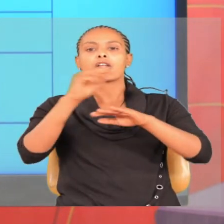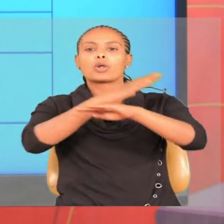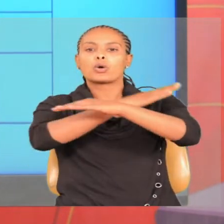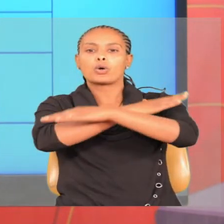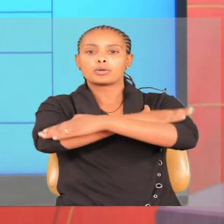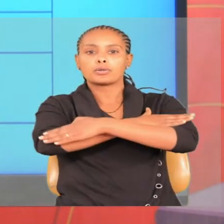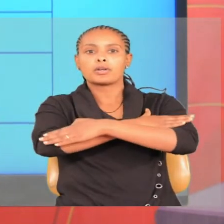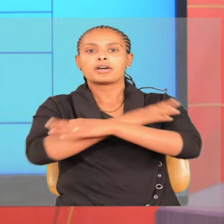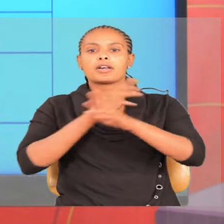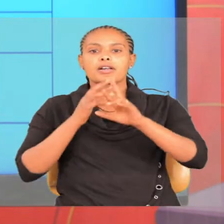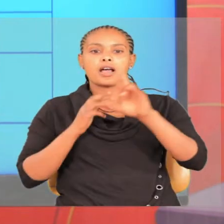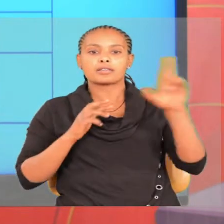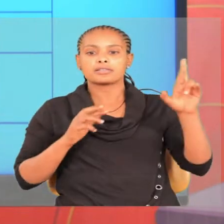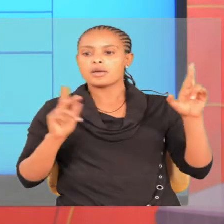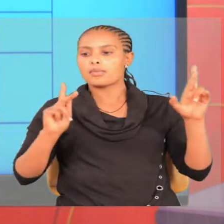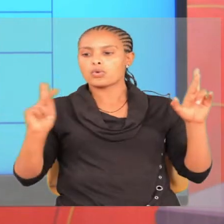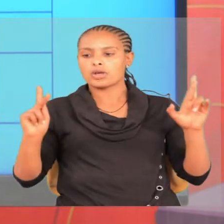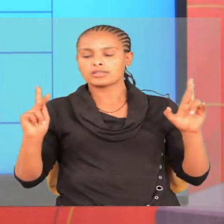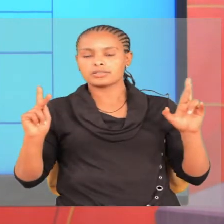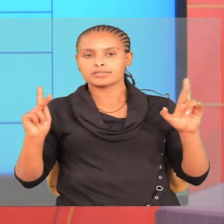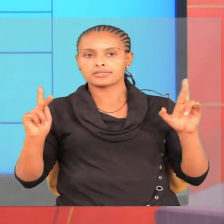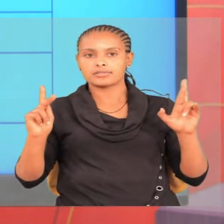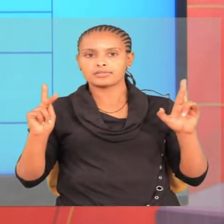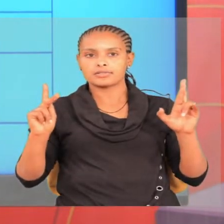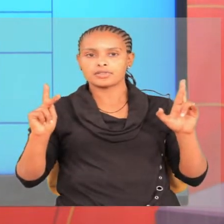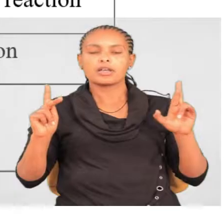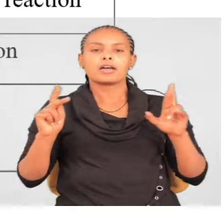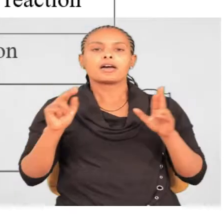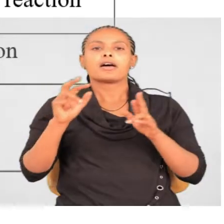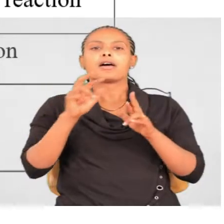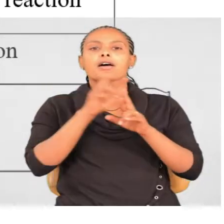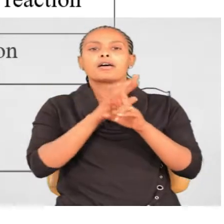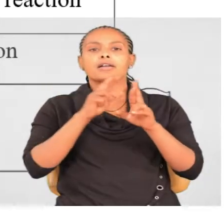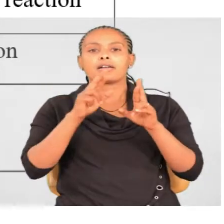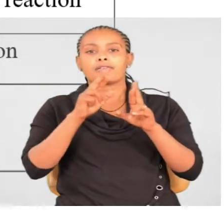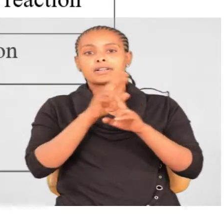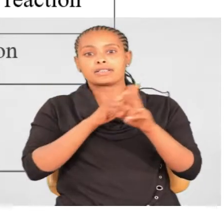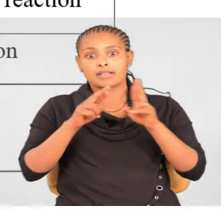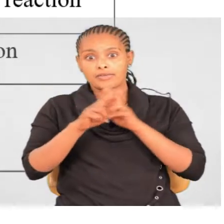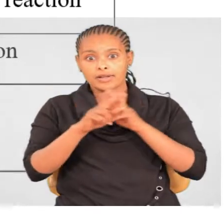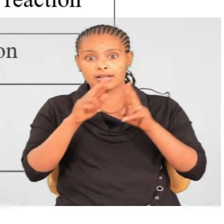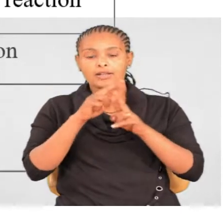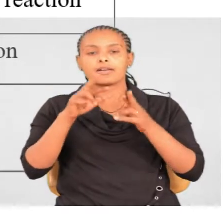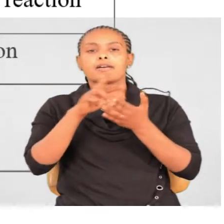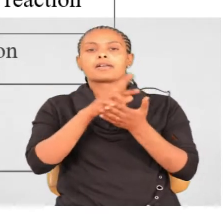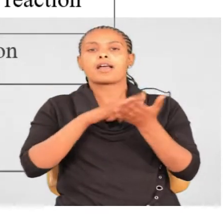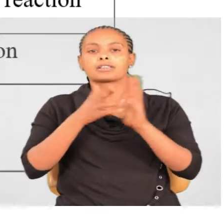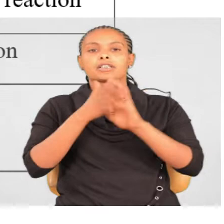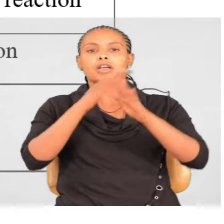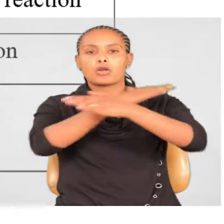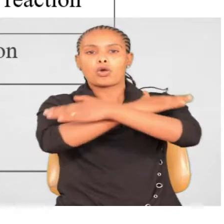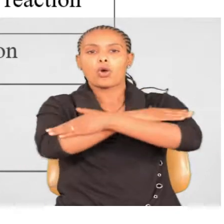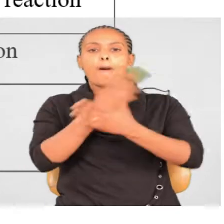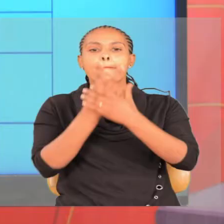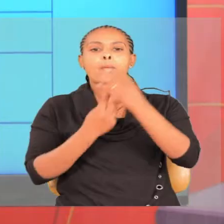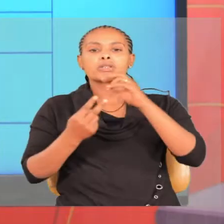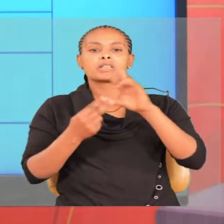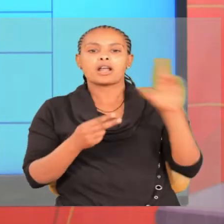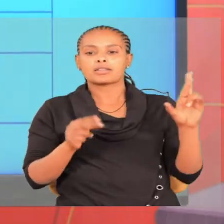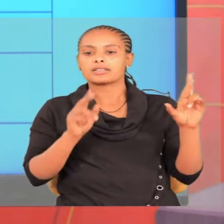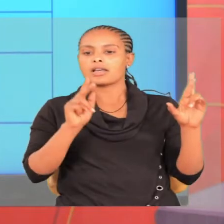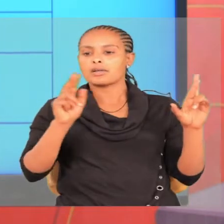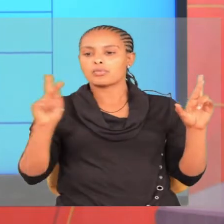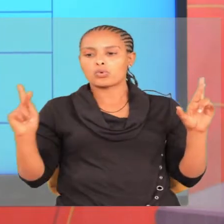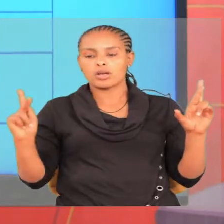of reactants and products. In reversible reaction, at equilibrium, both reactants